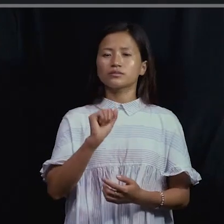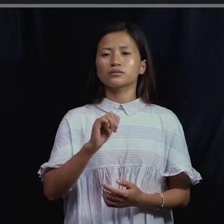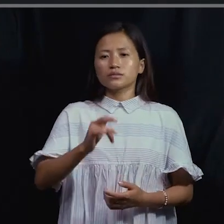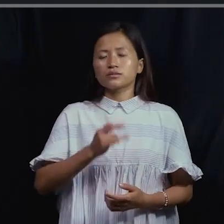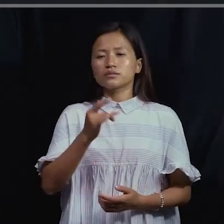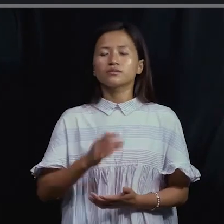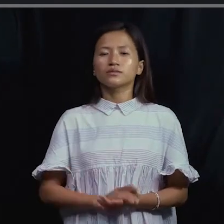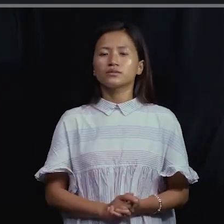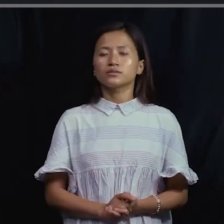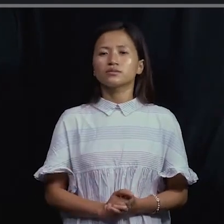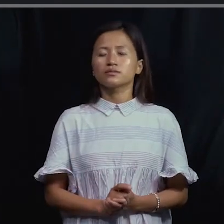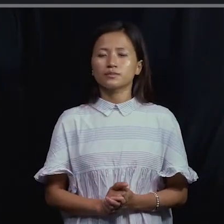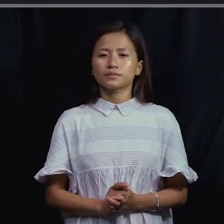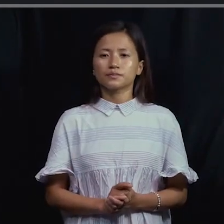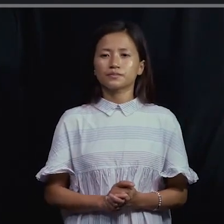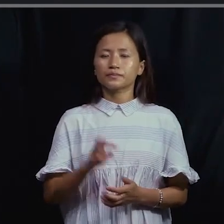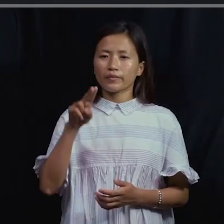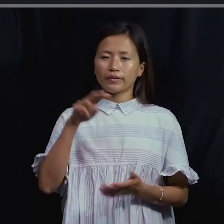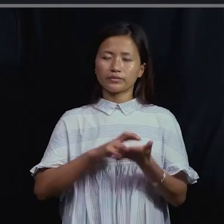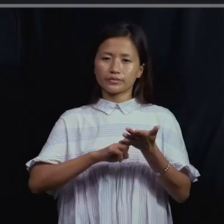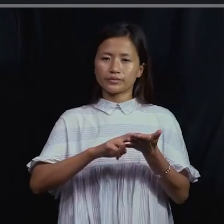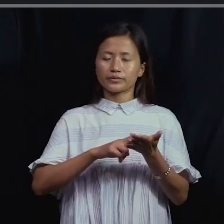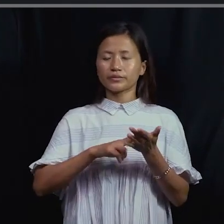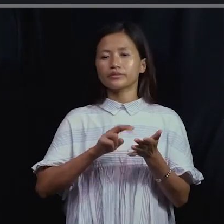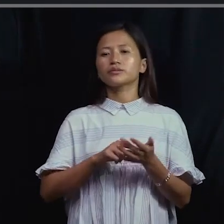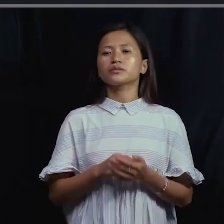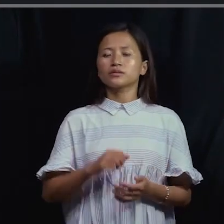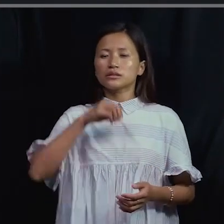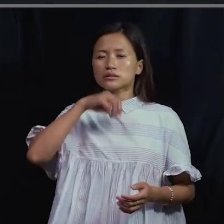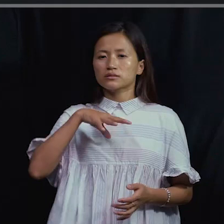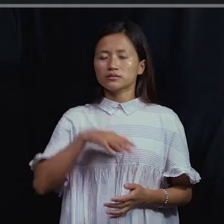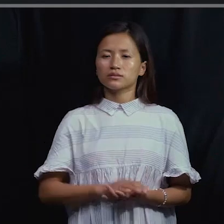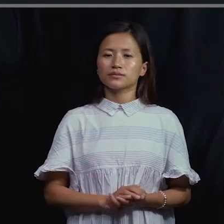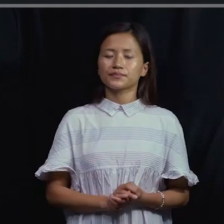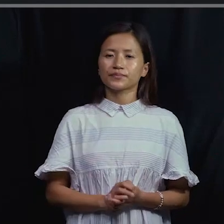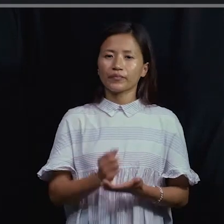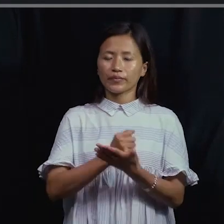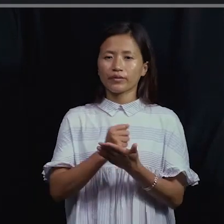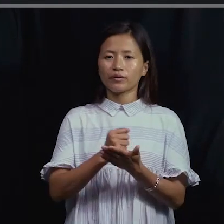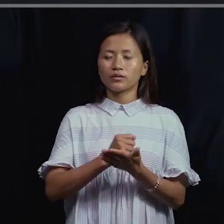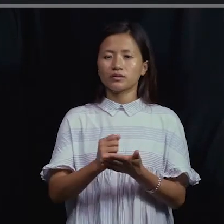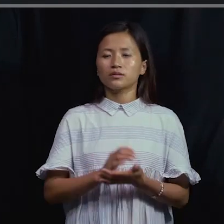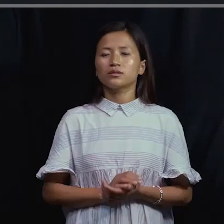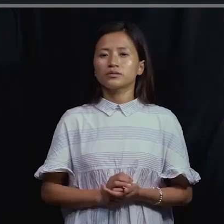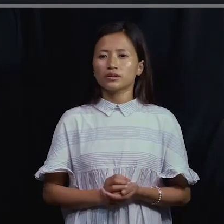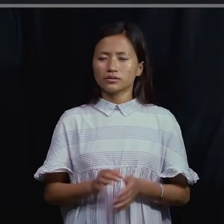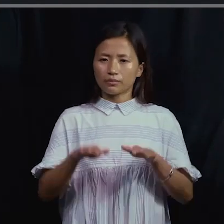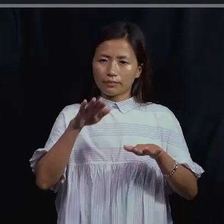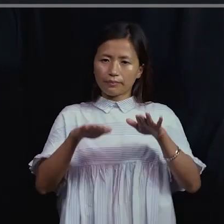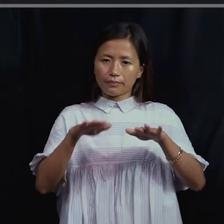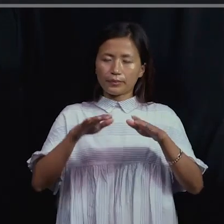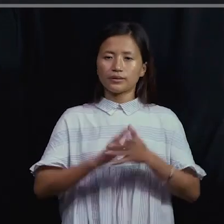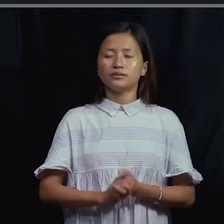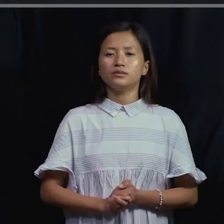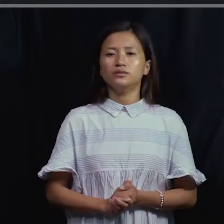this introversion is natural in the adolescent, okay? But we must also try to strike a balance. You must always